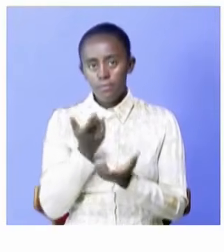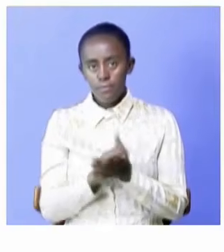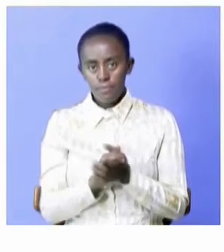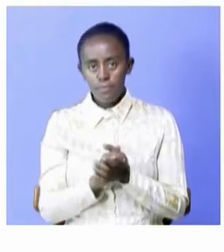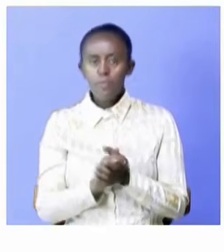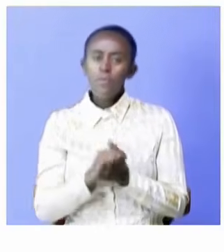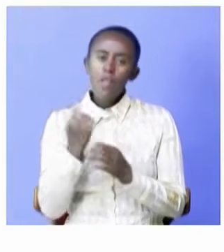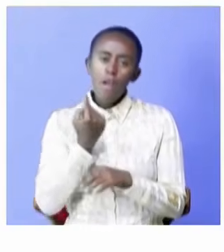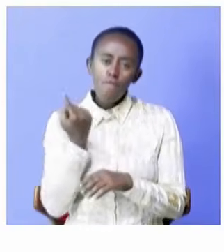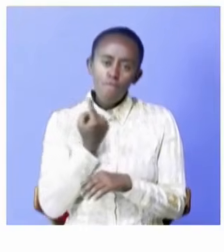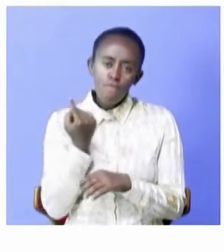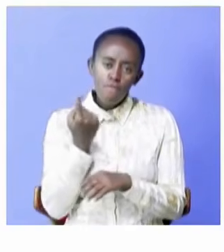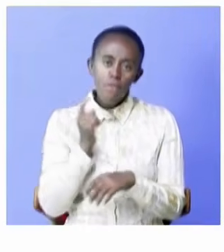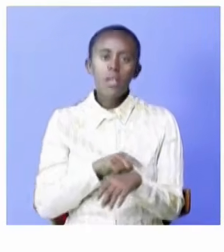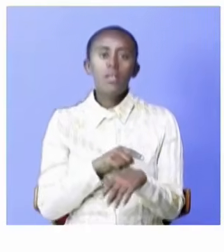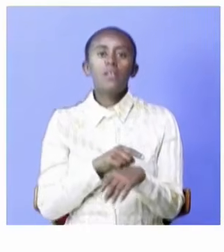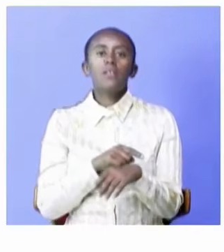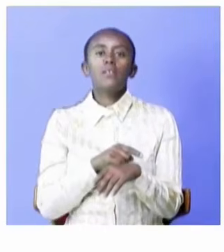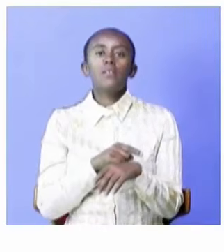every